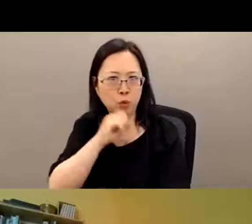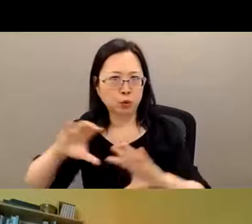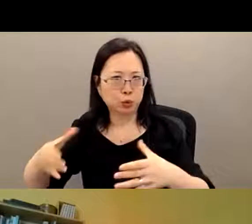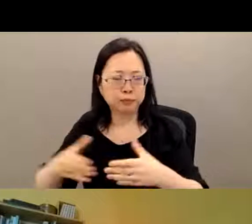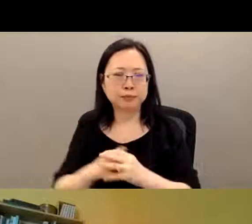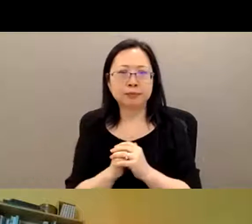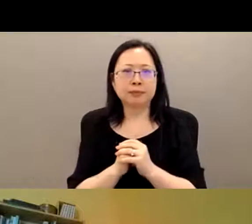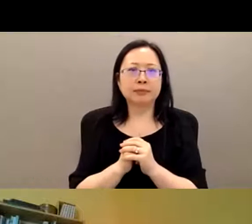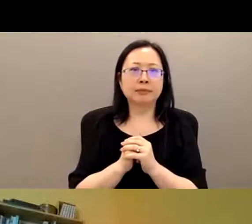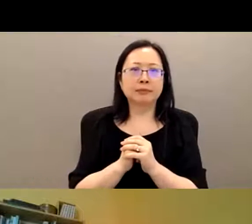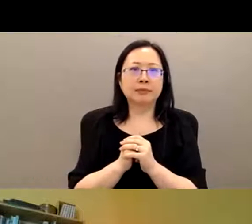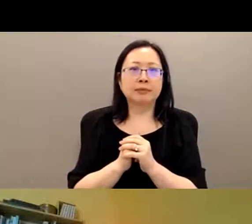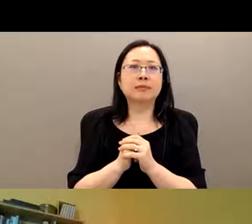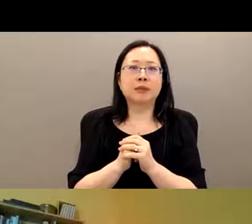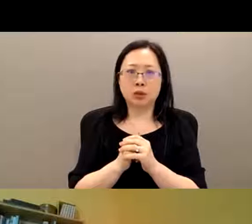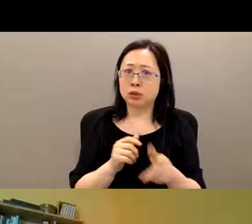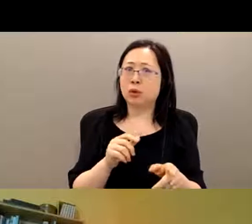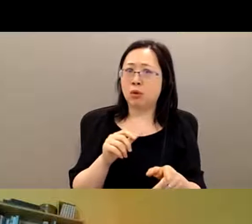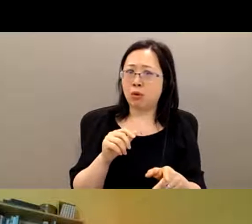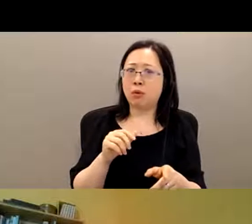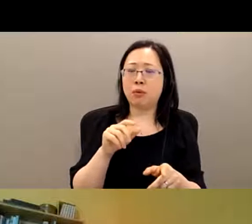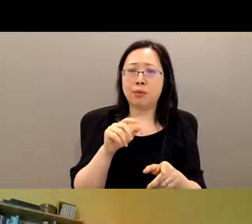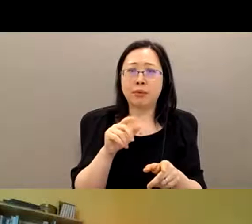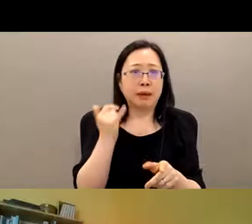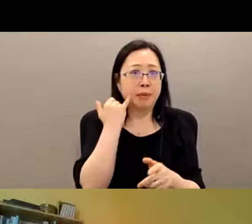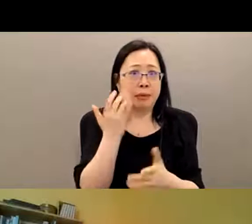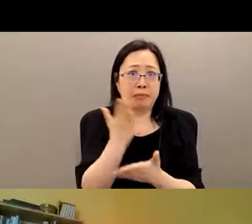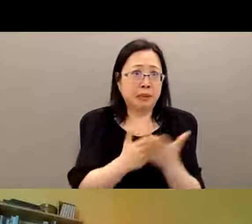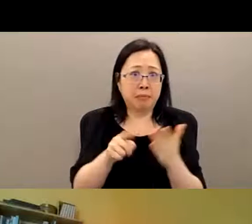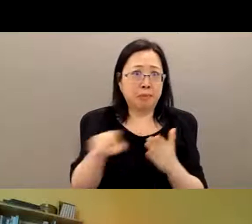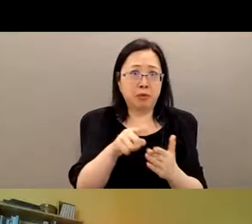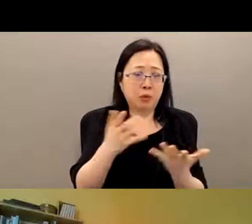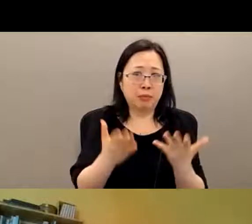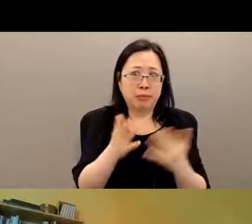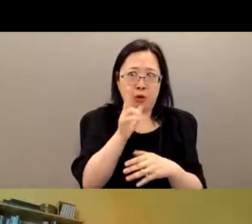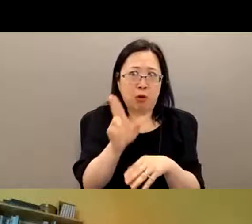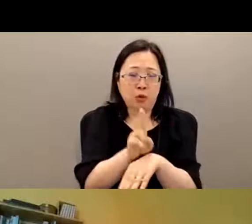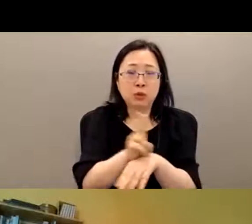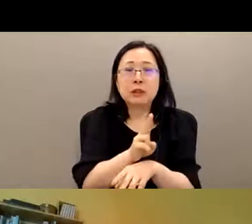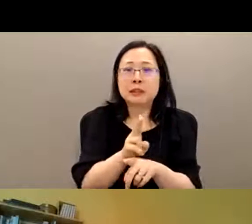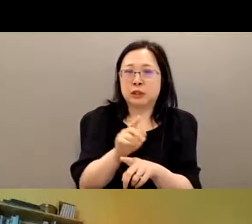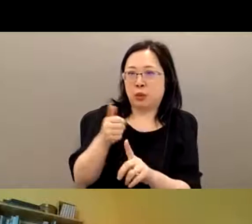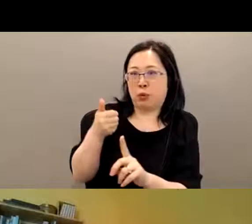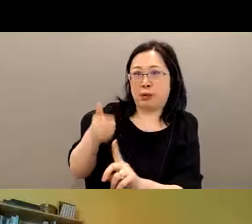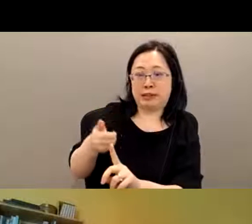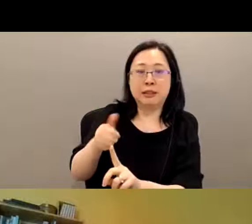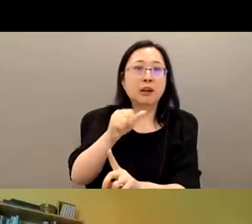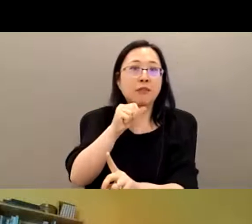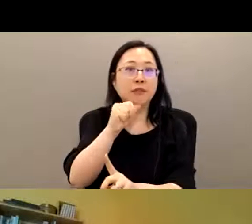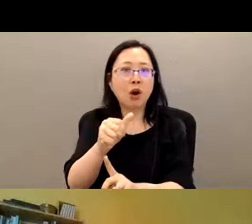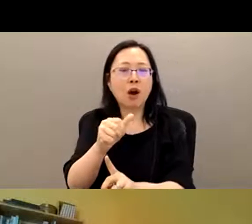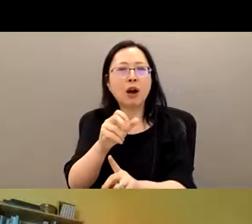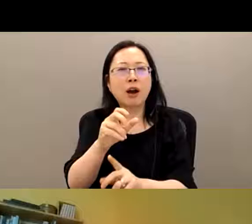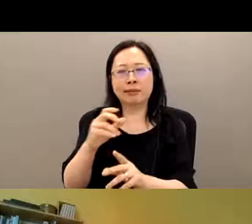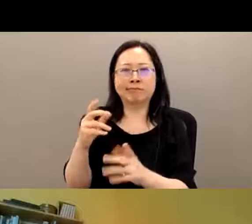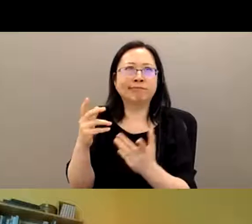Abbeyfield is, if those of you who aren't familiar with it, it isn't a traditional seniors residence. So